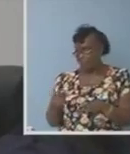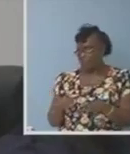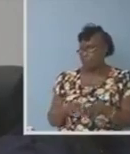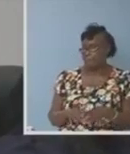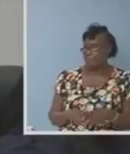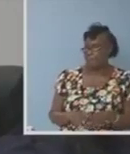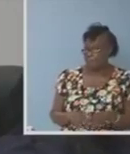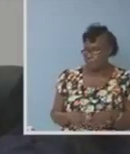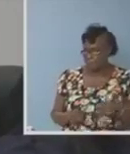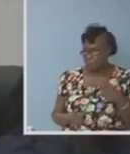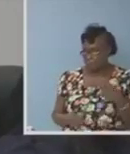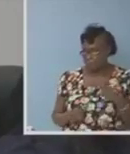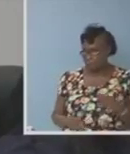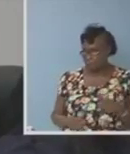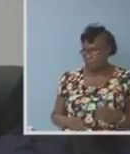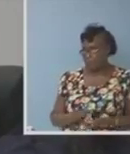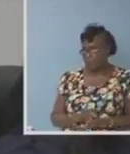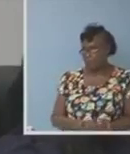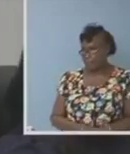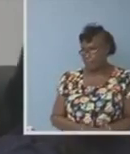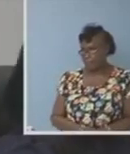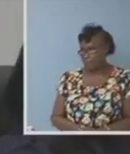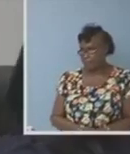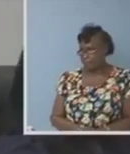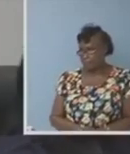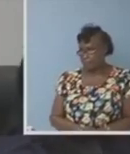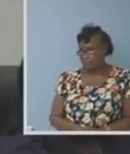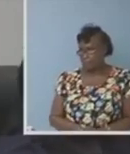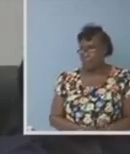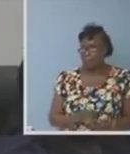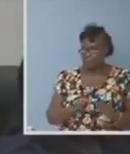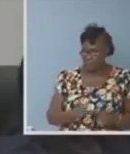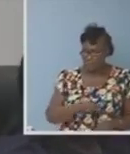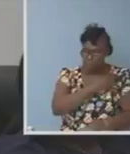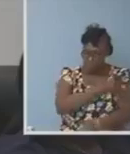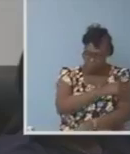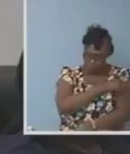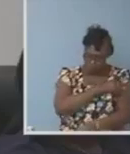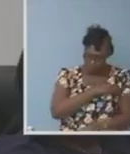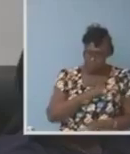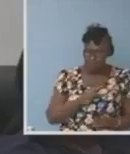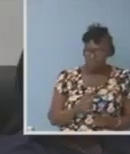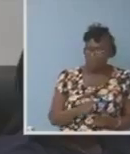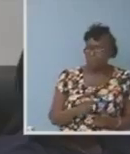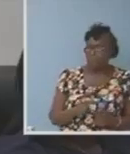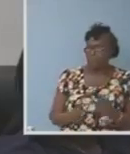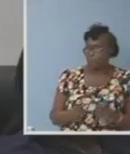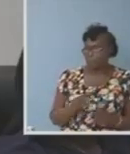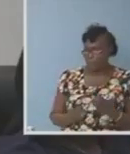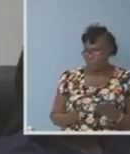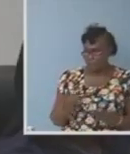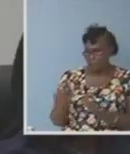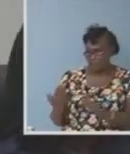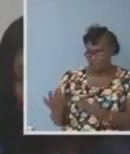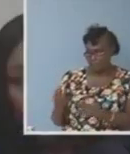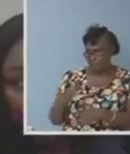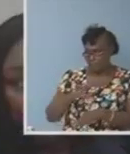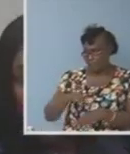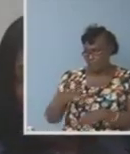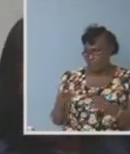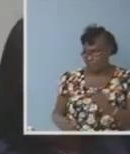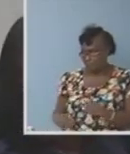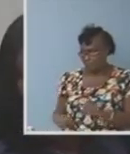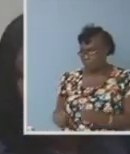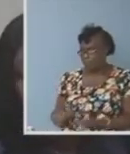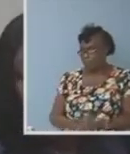them. If necessary, they can be stabilized in the hospital while awaiting arrangements for transfer to Trinidad. And we can adequately keep